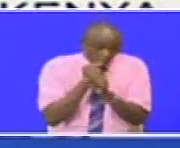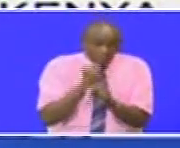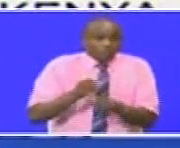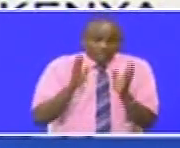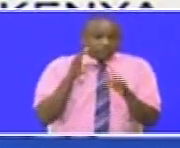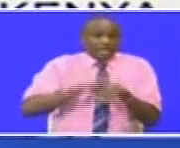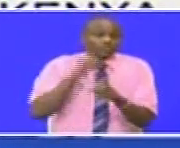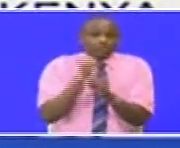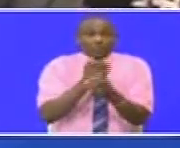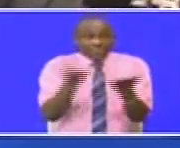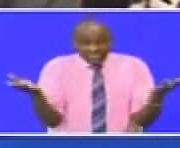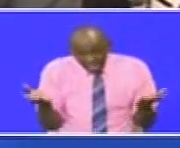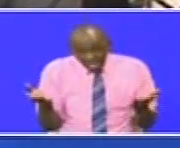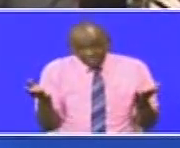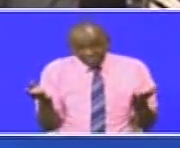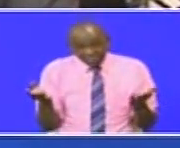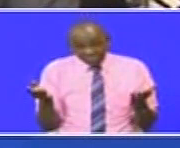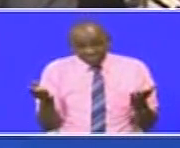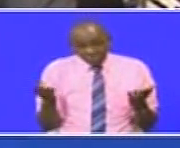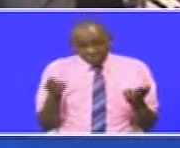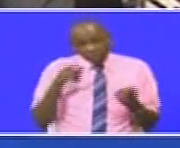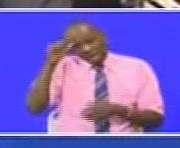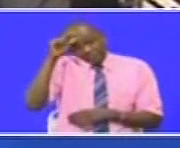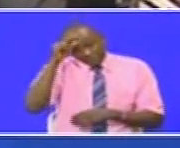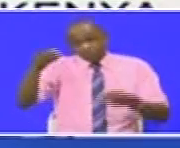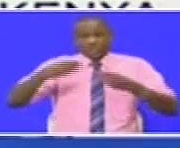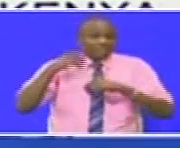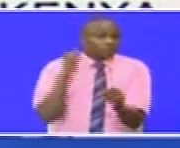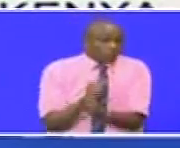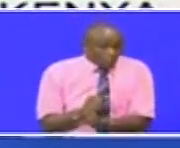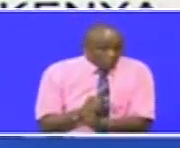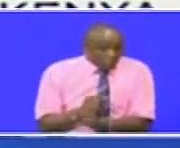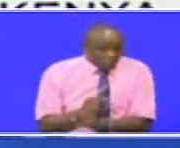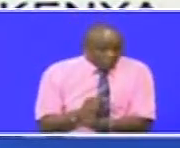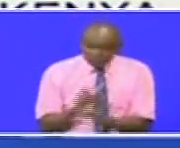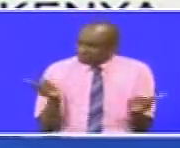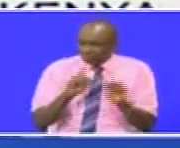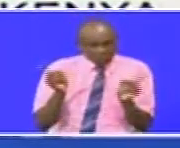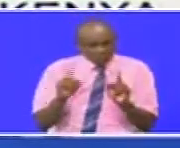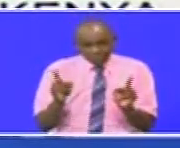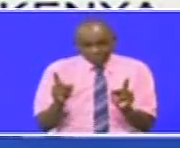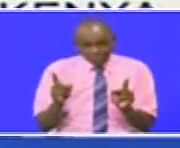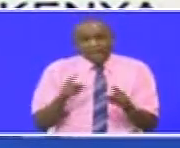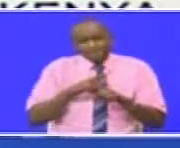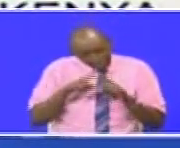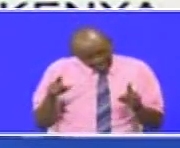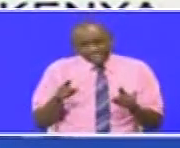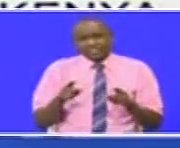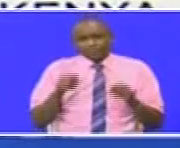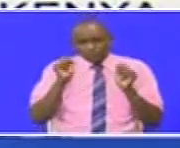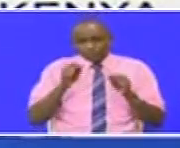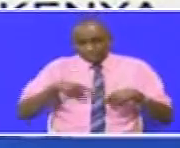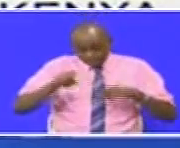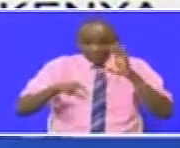employability, in the sense that they look up to the government to provide jobs, but to be